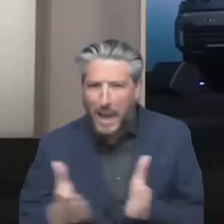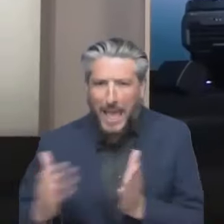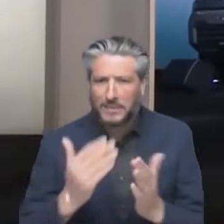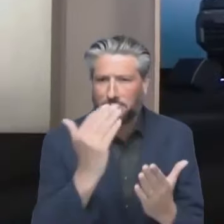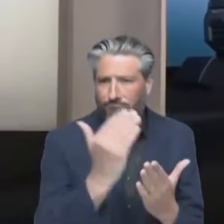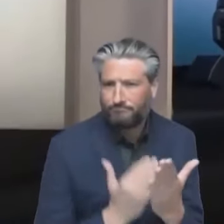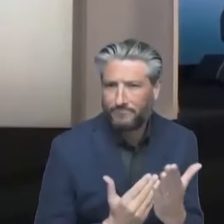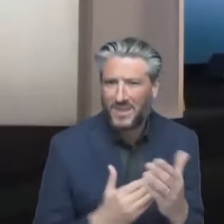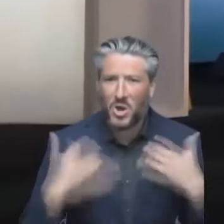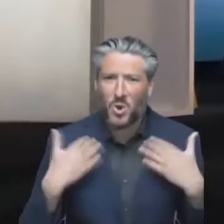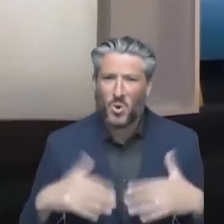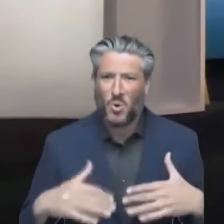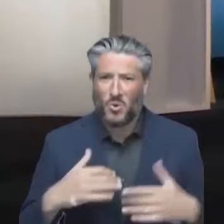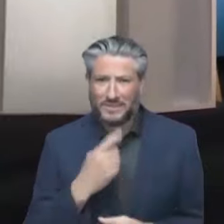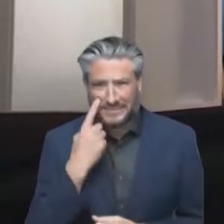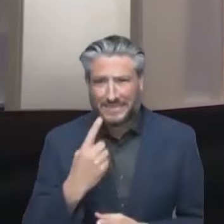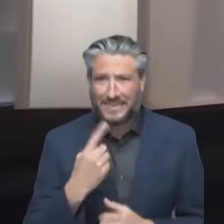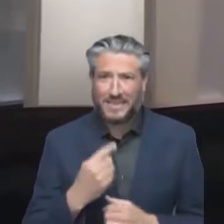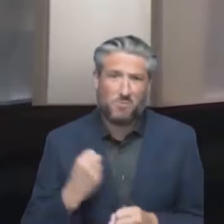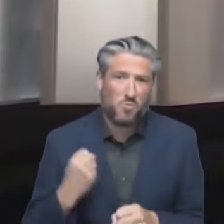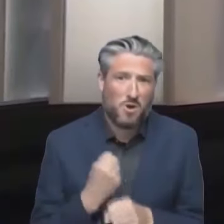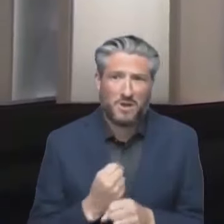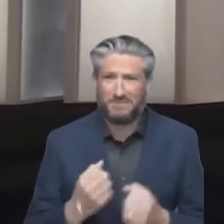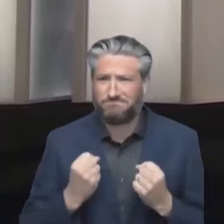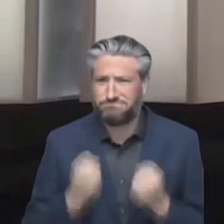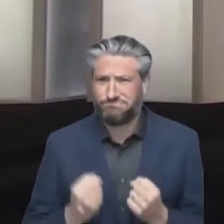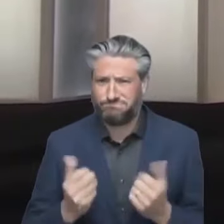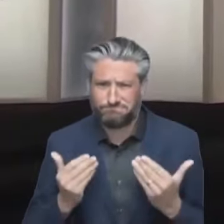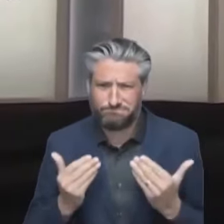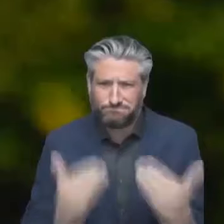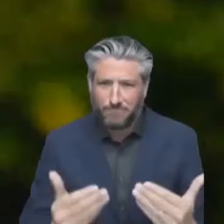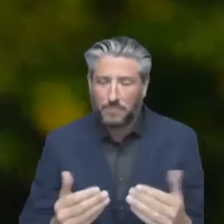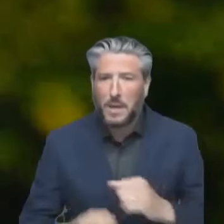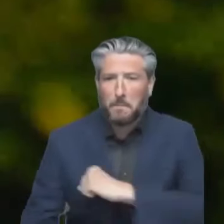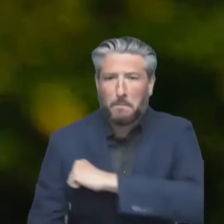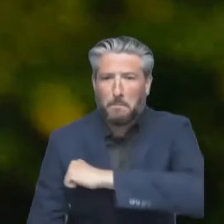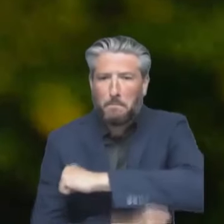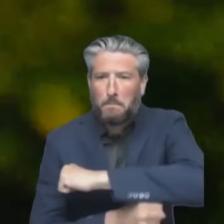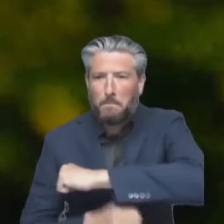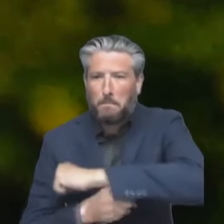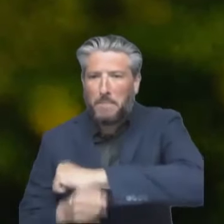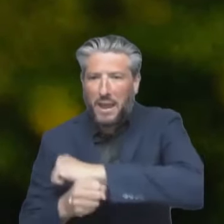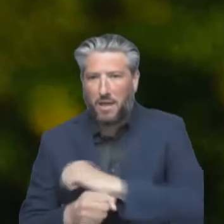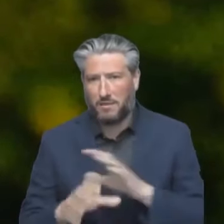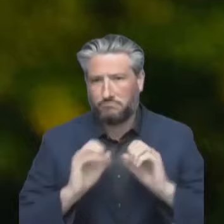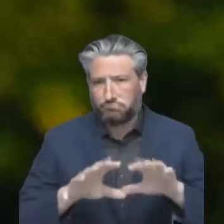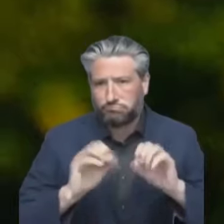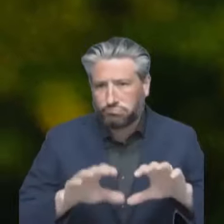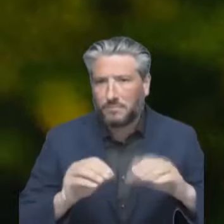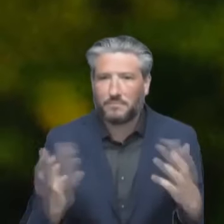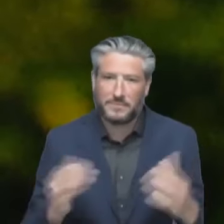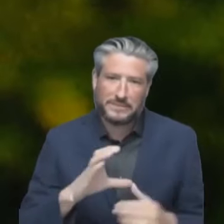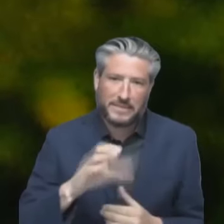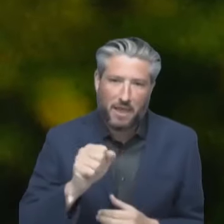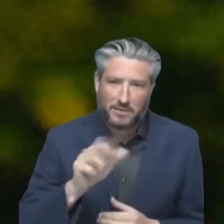impetus. He has also presented the three pillars of our corporate social responsibility, or our ESG policy, which is designed